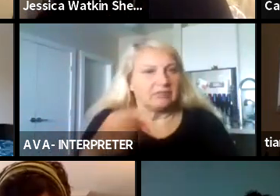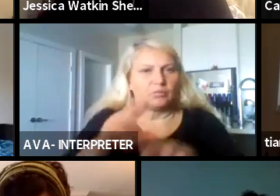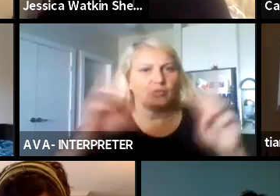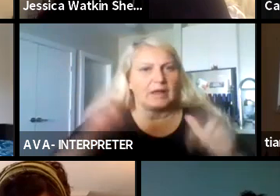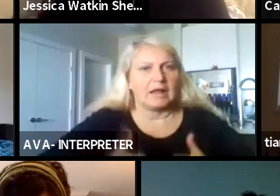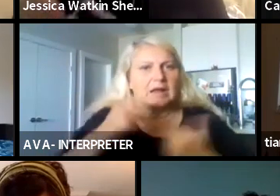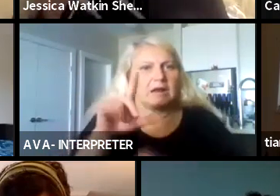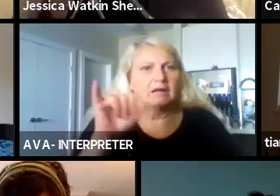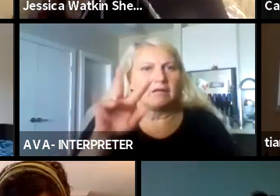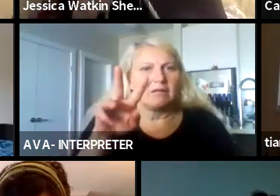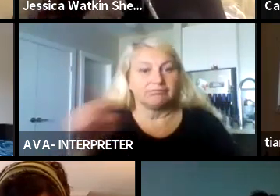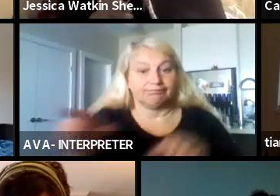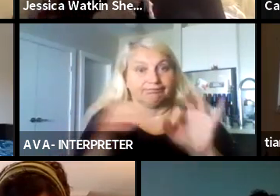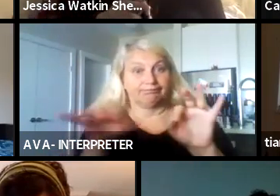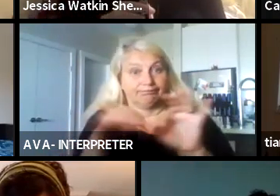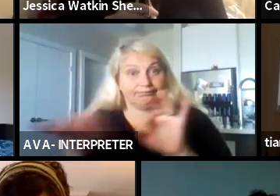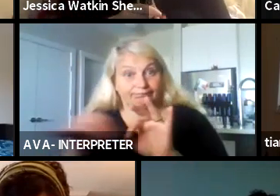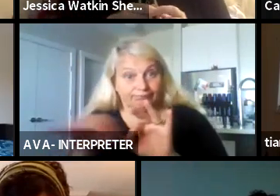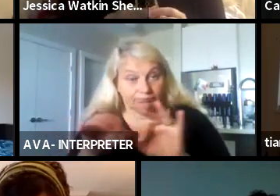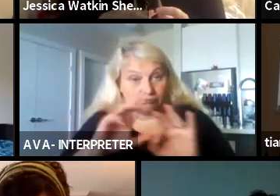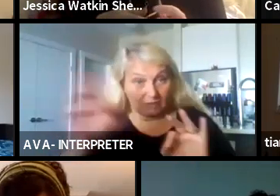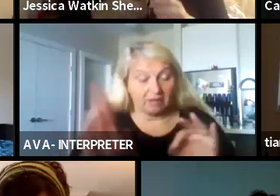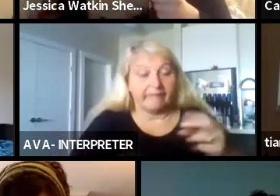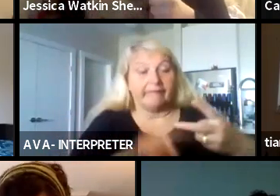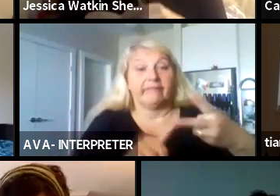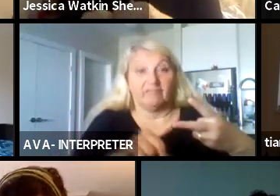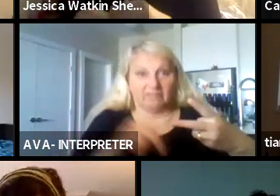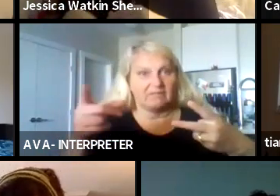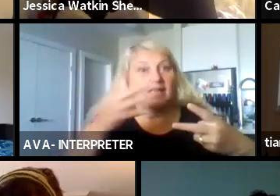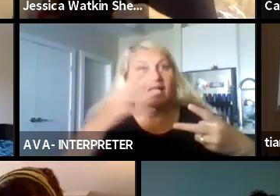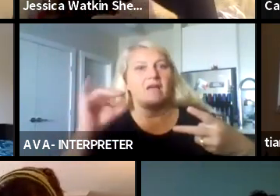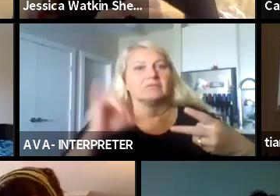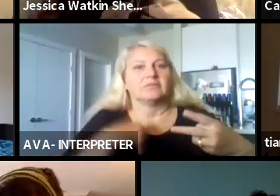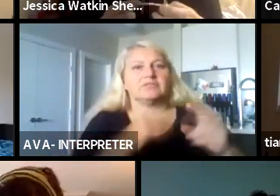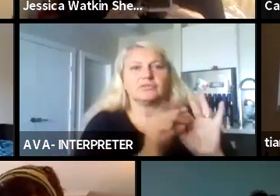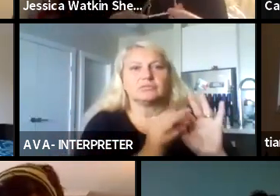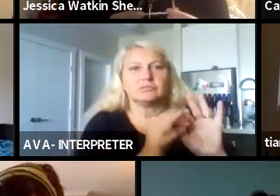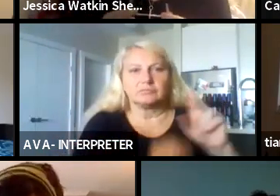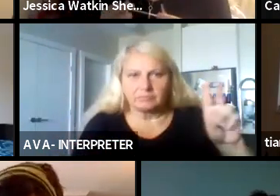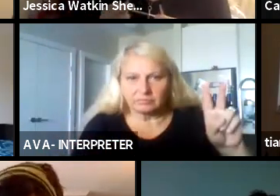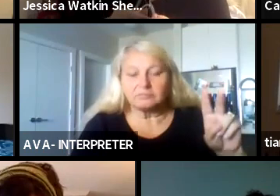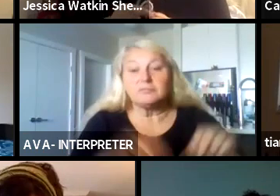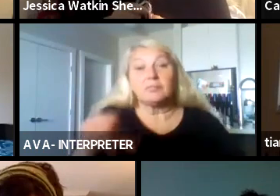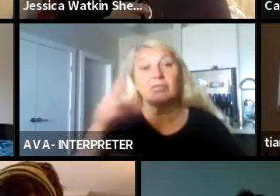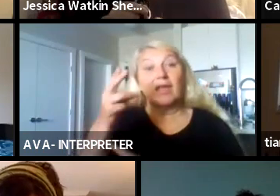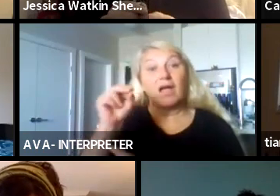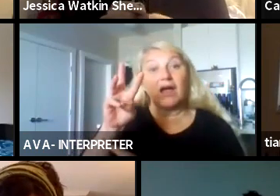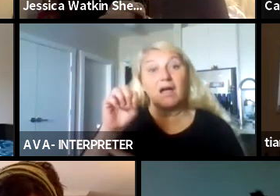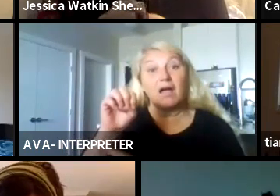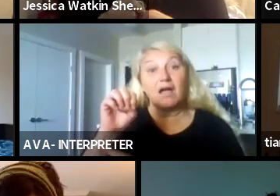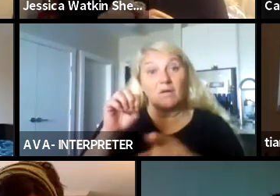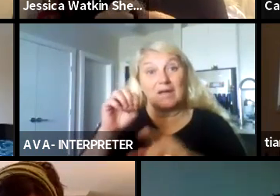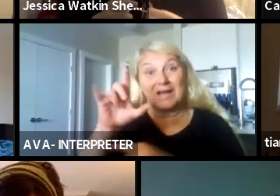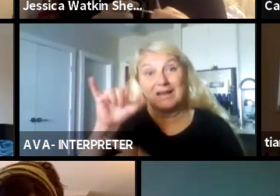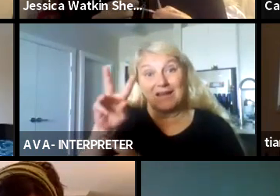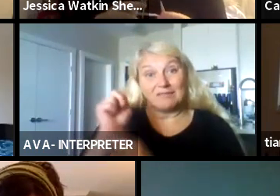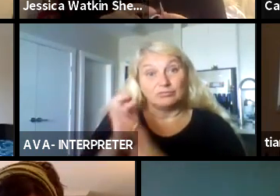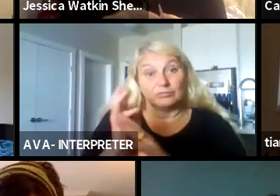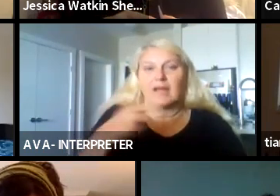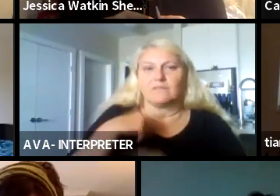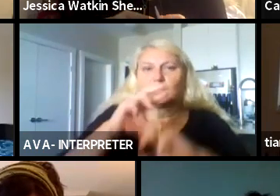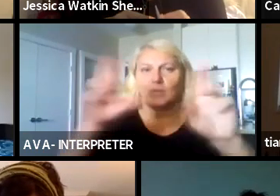interpreted. CART, or the live captioning, is available on the HowlRound live stream, and here